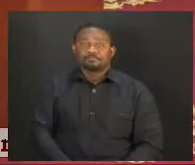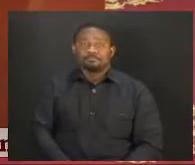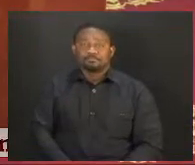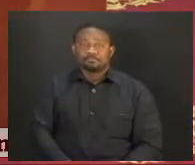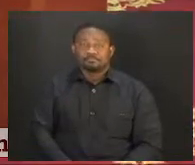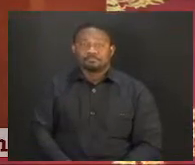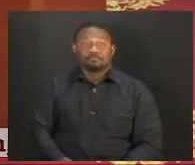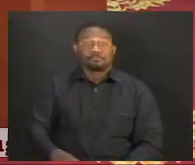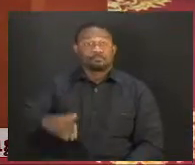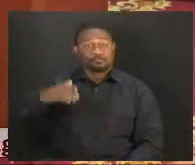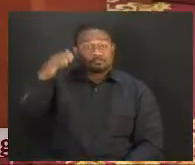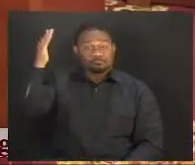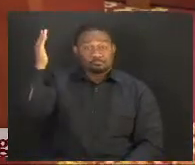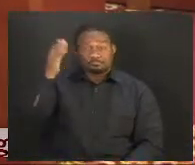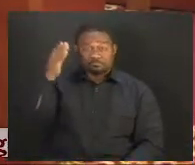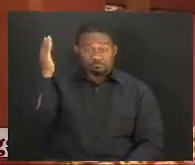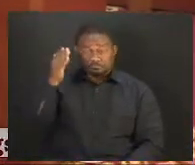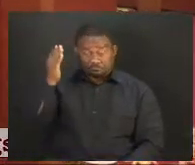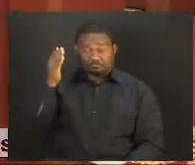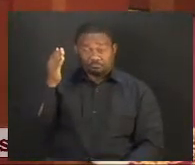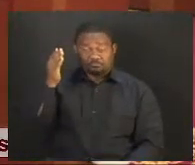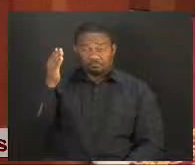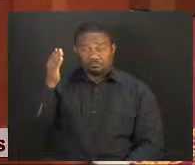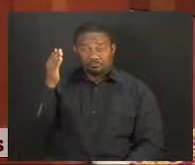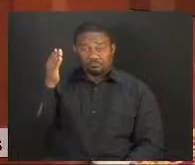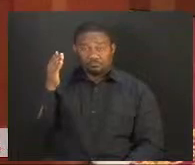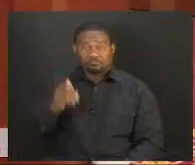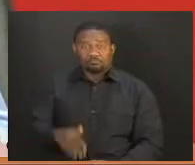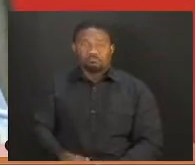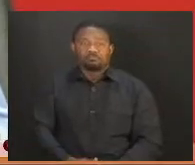to make the statement.